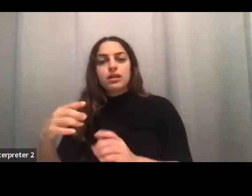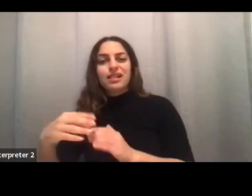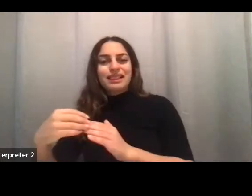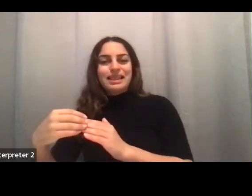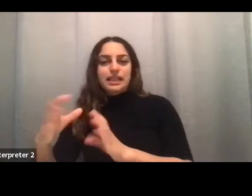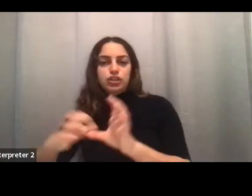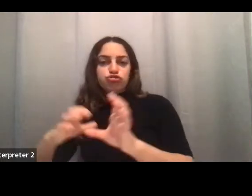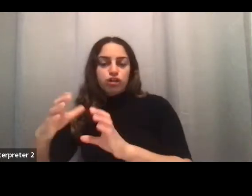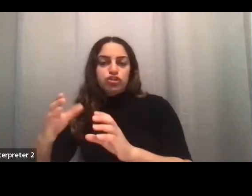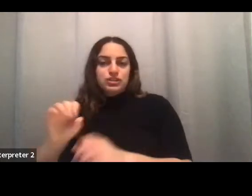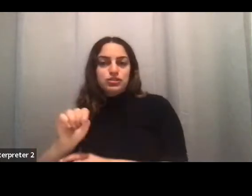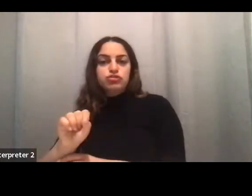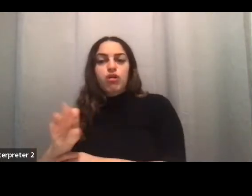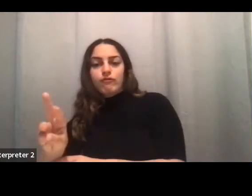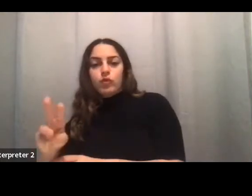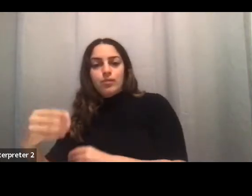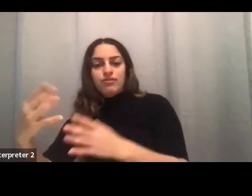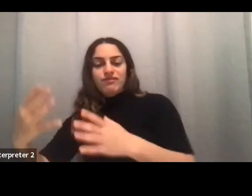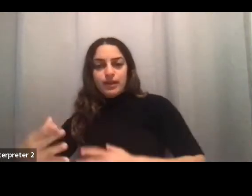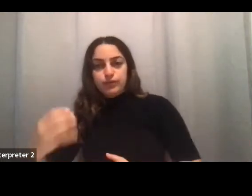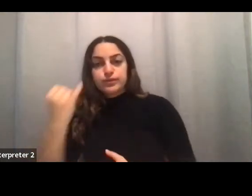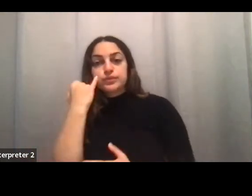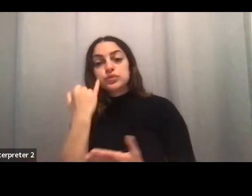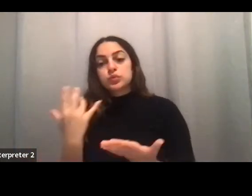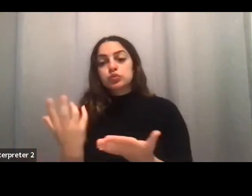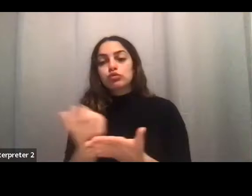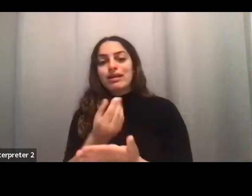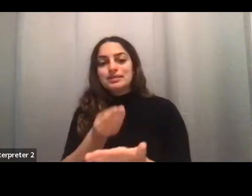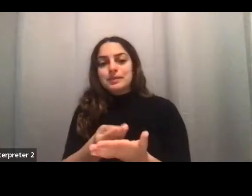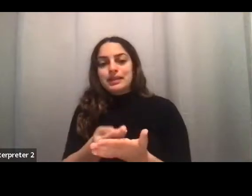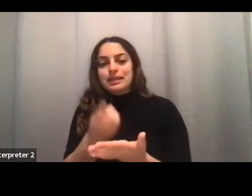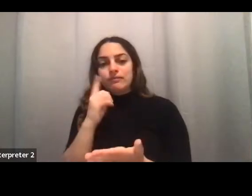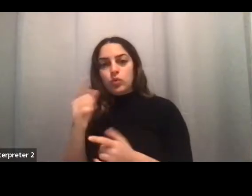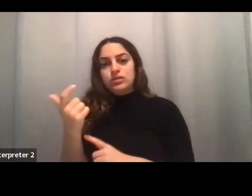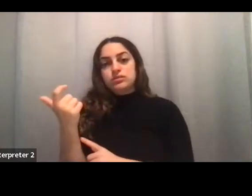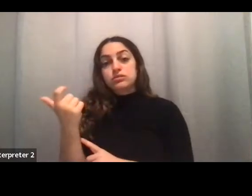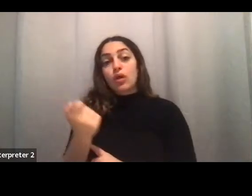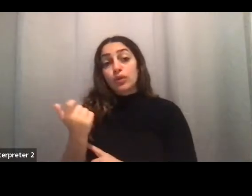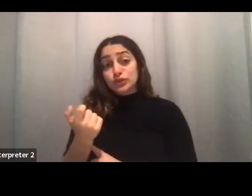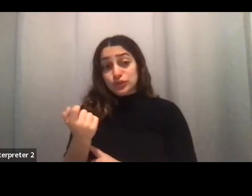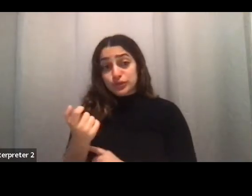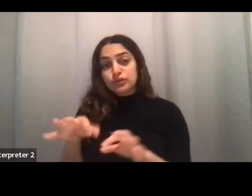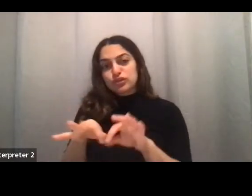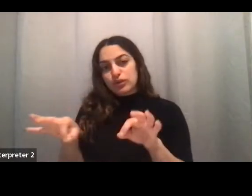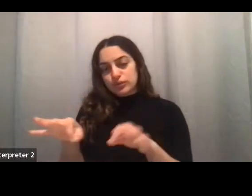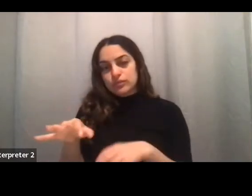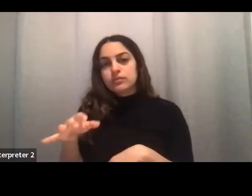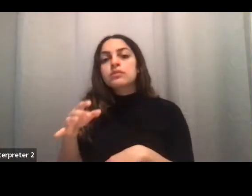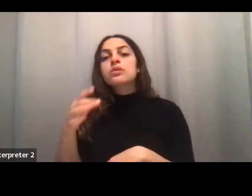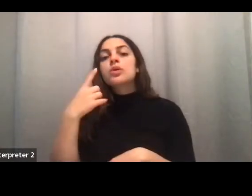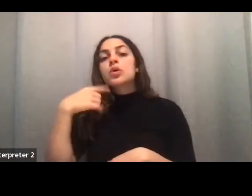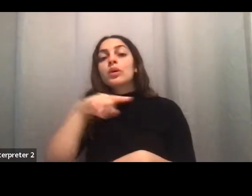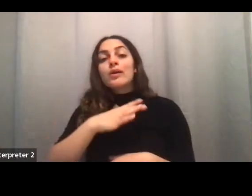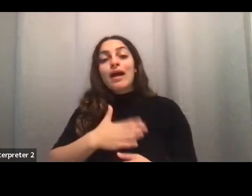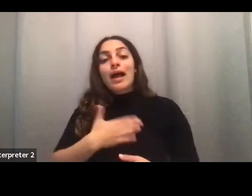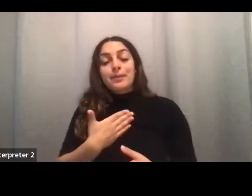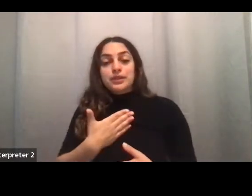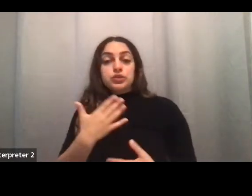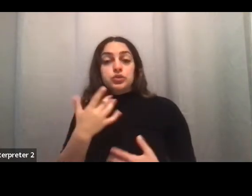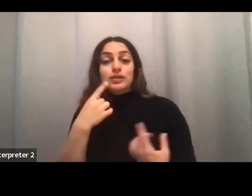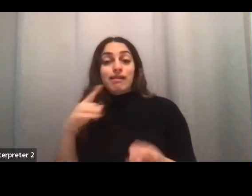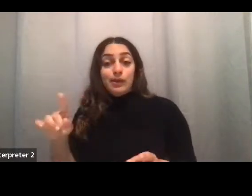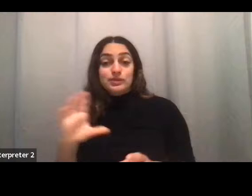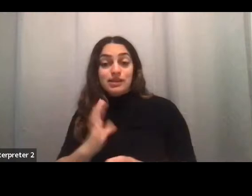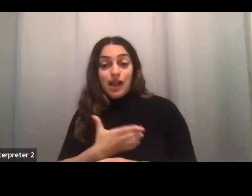provider to raise money for scholarships and we are happy to announce that our convention in march that we